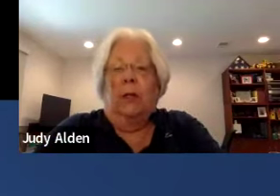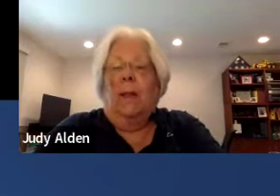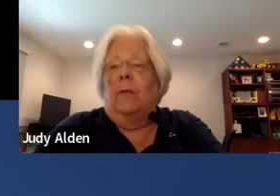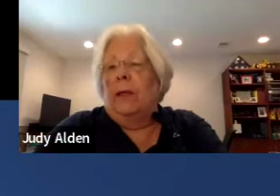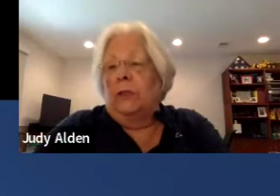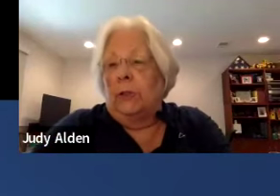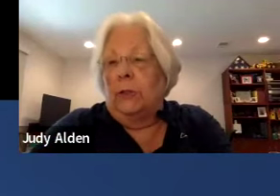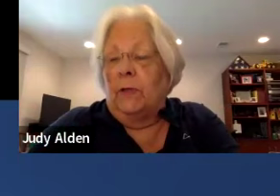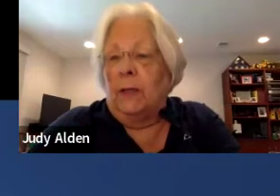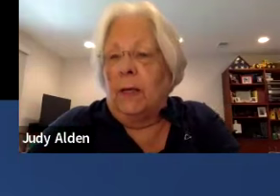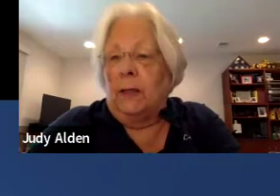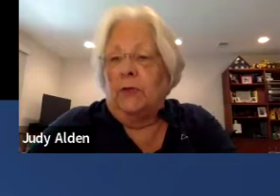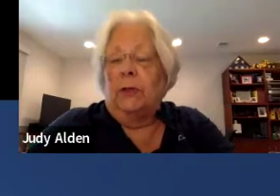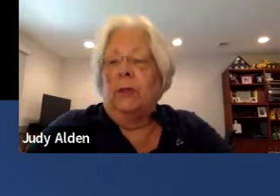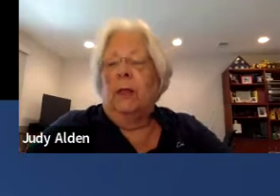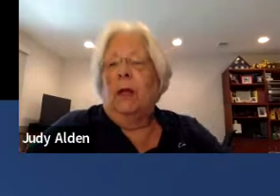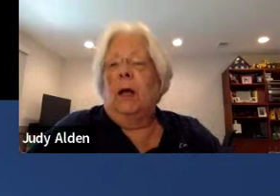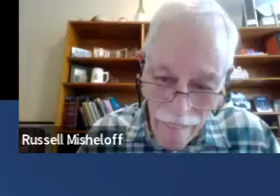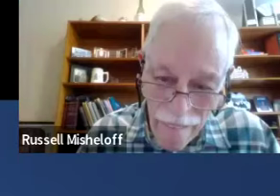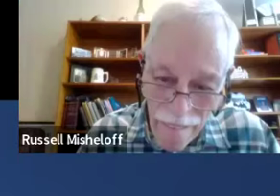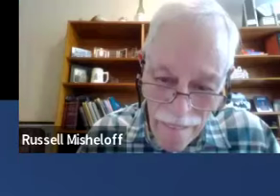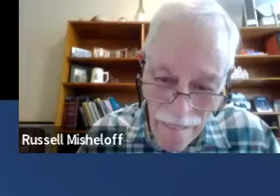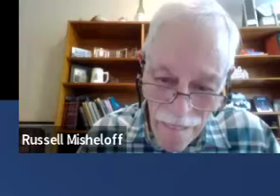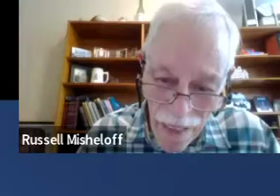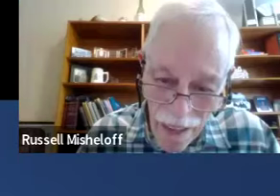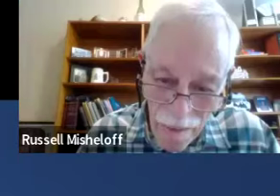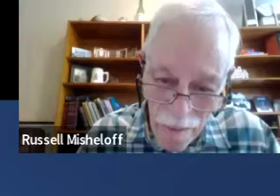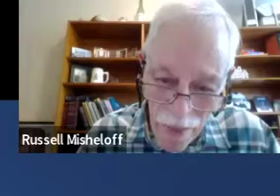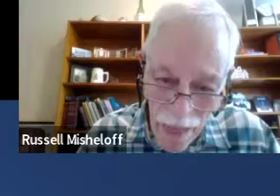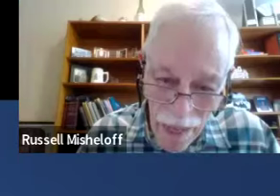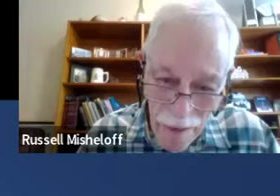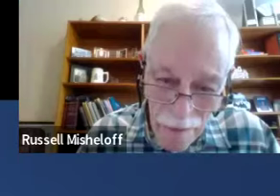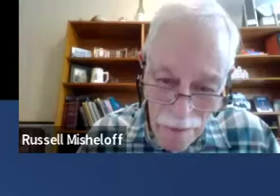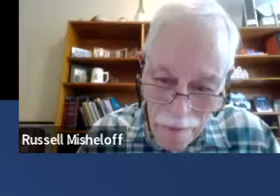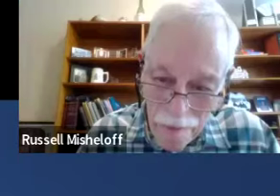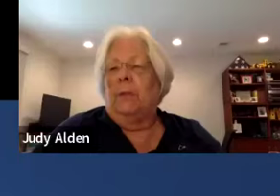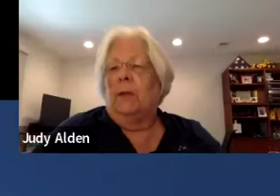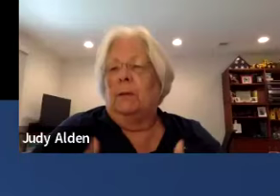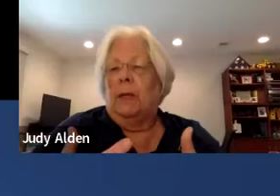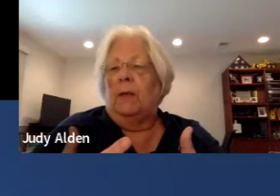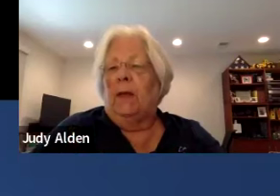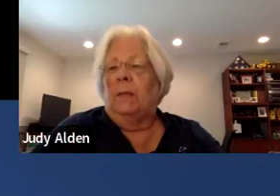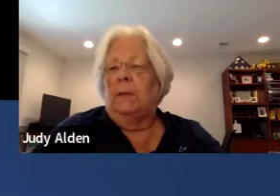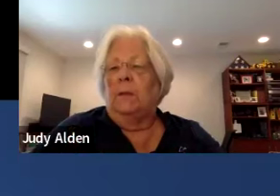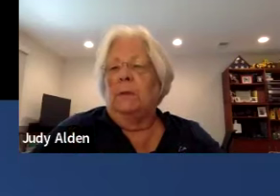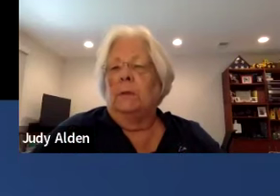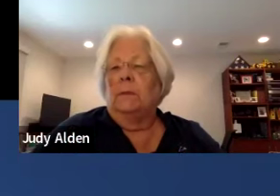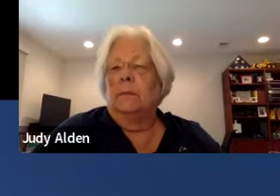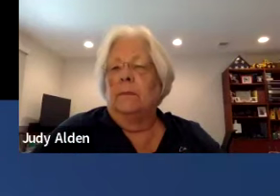action around assistive technology, where can we find that information? Is that being made